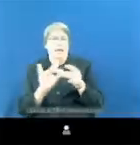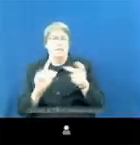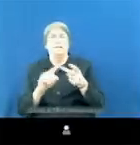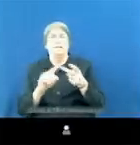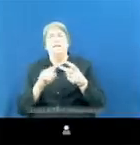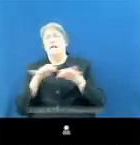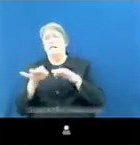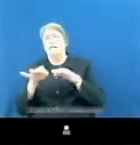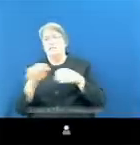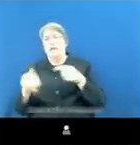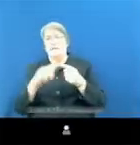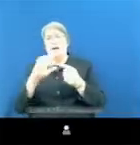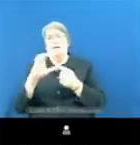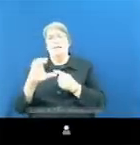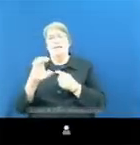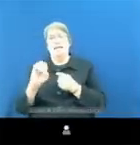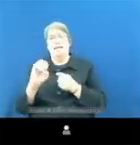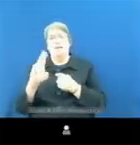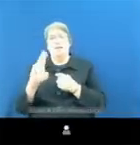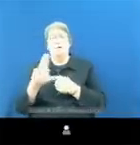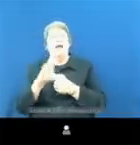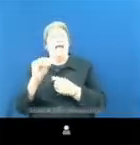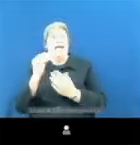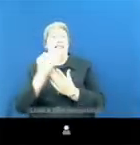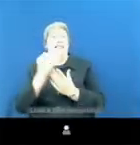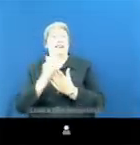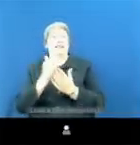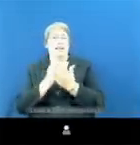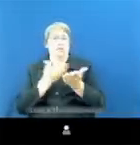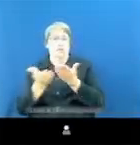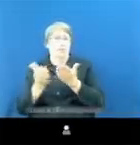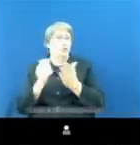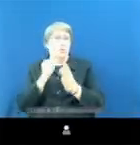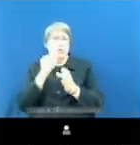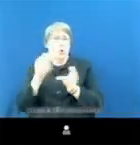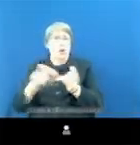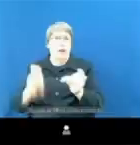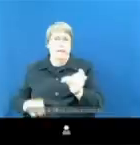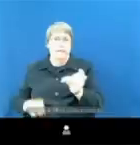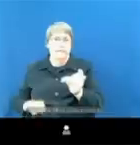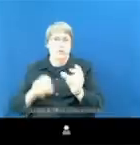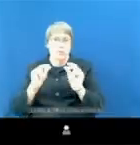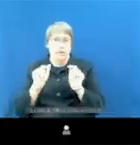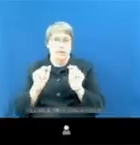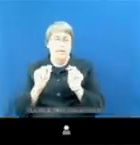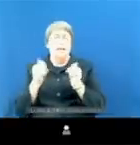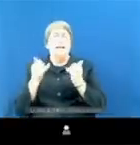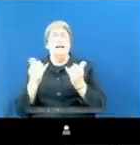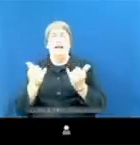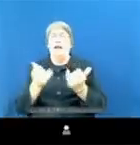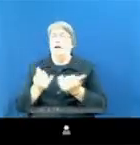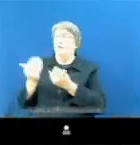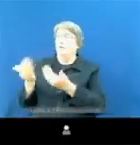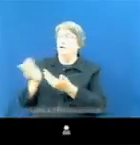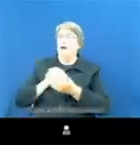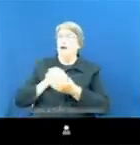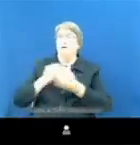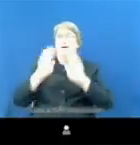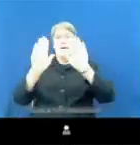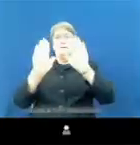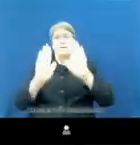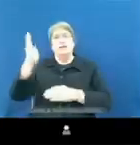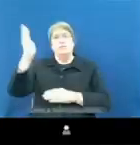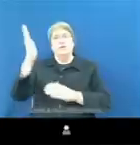listserv to come up, so please don't exit out too soon. Now I'd like to turn everything over to our amazing presenter,